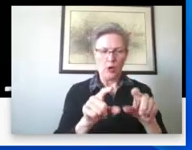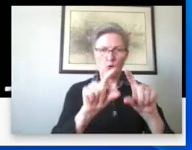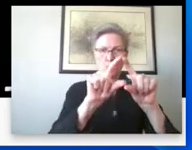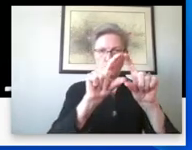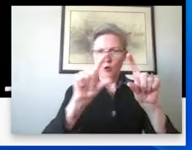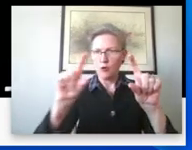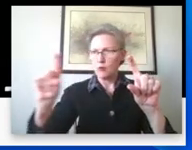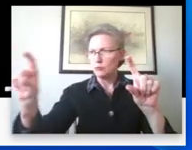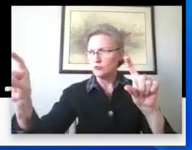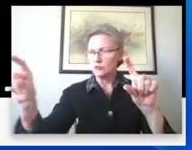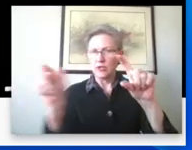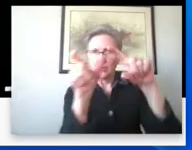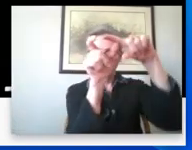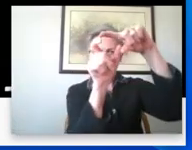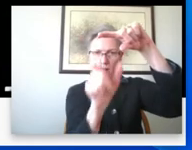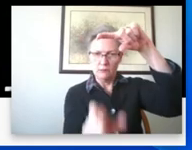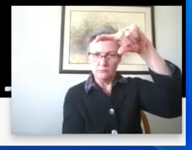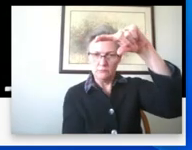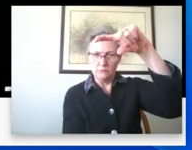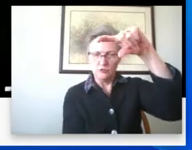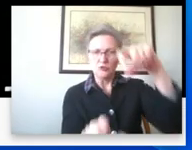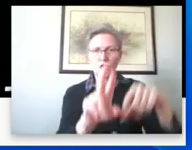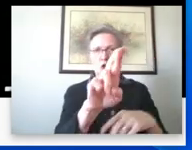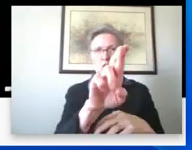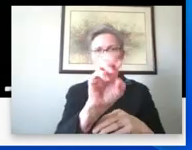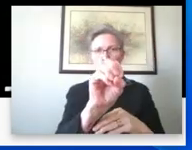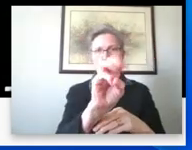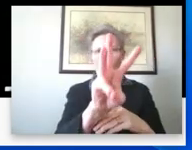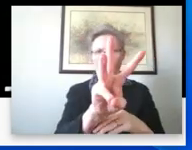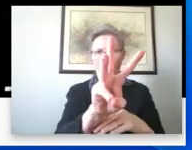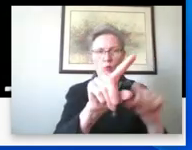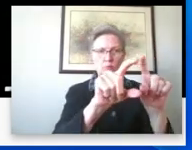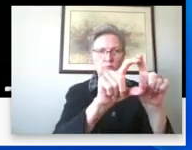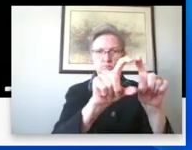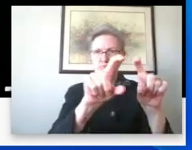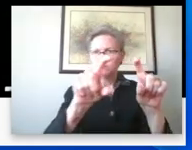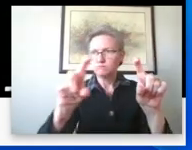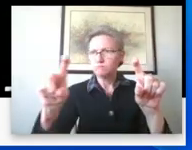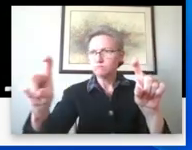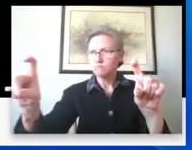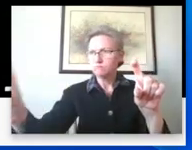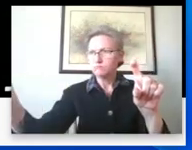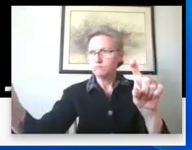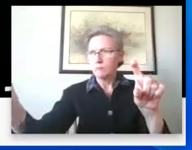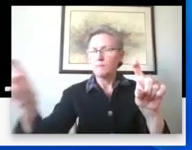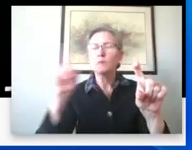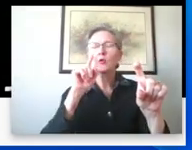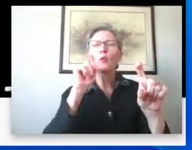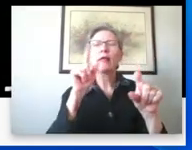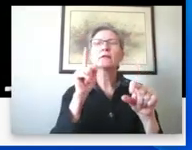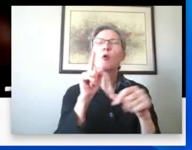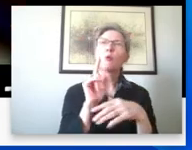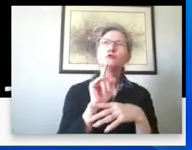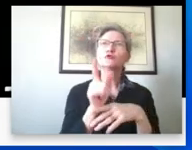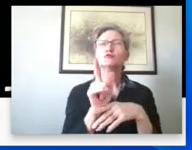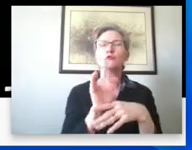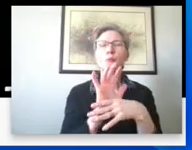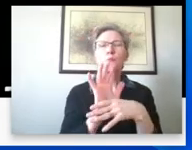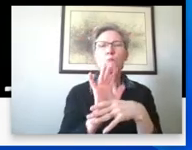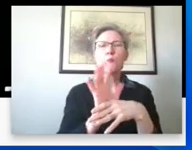and columns, okay? When I think of a row, I think of when I'm going to the movie theater. You sit